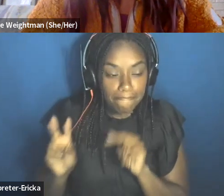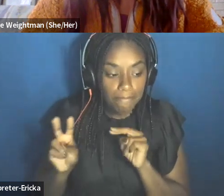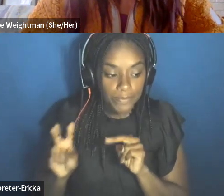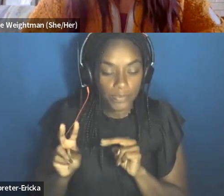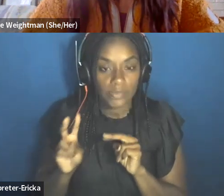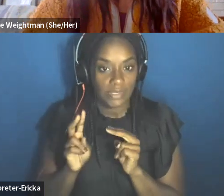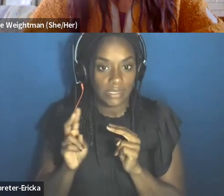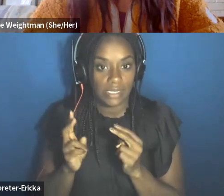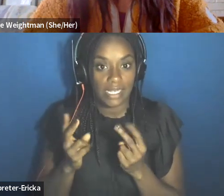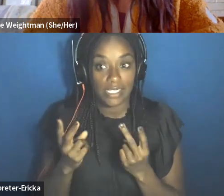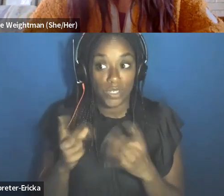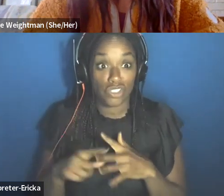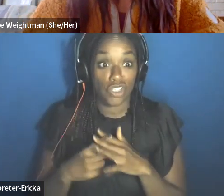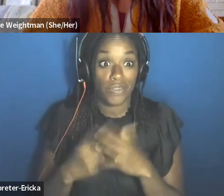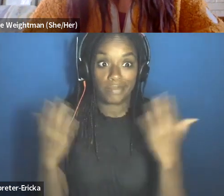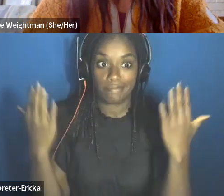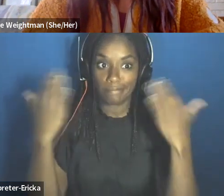we head into the dark winter months?